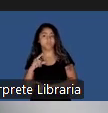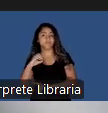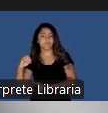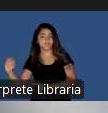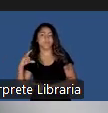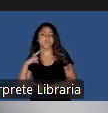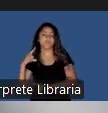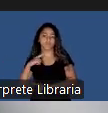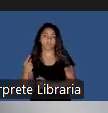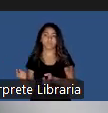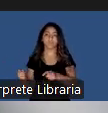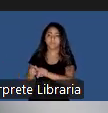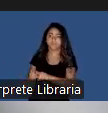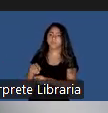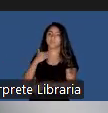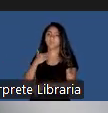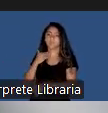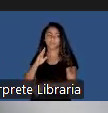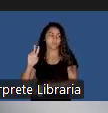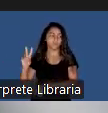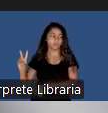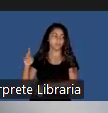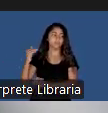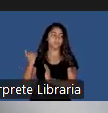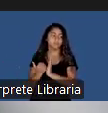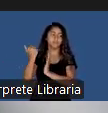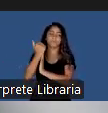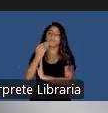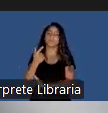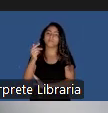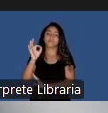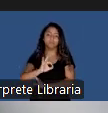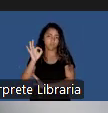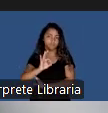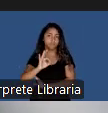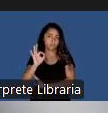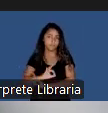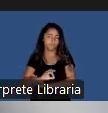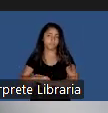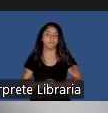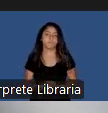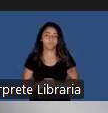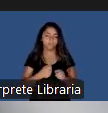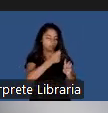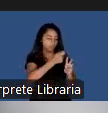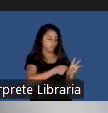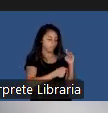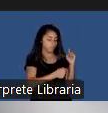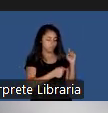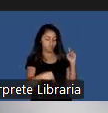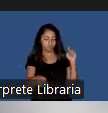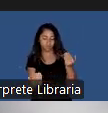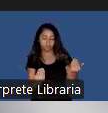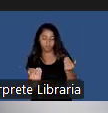172,000 credit cards issued in our partnership with BV Bank. It's a 27% increase when compared to